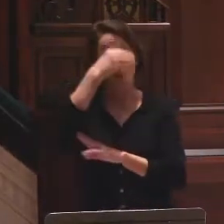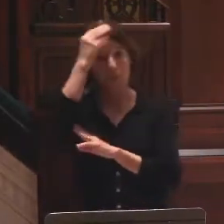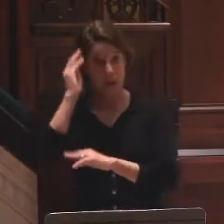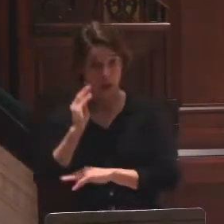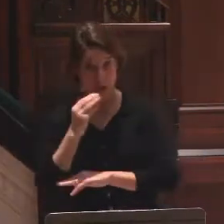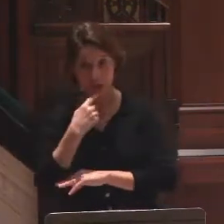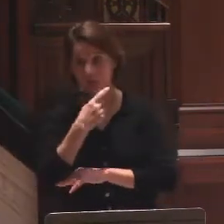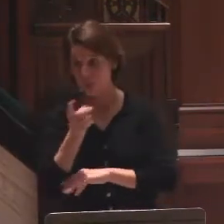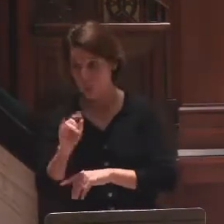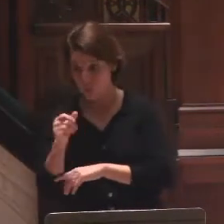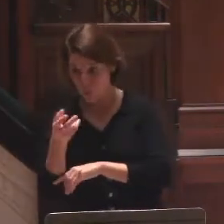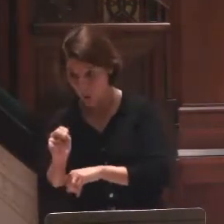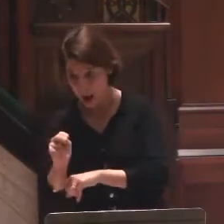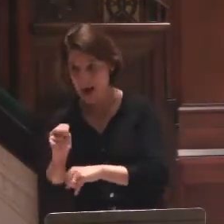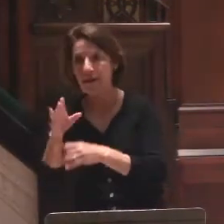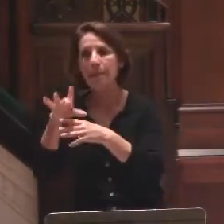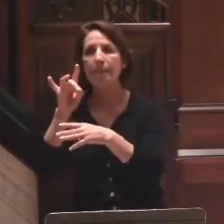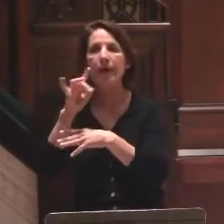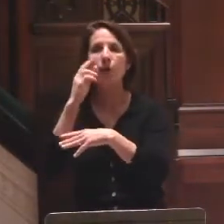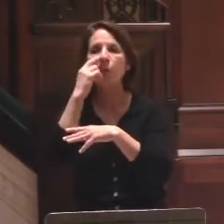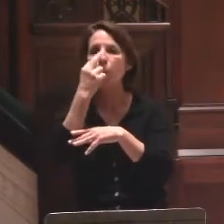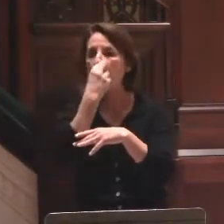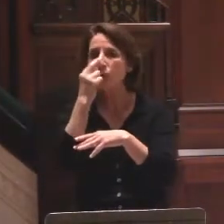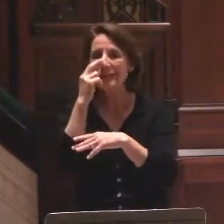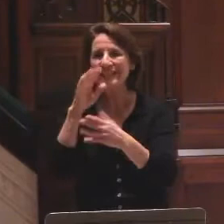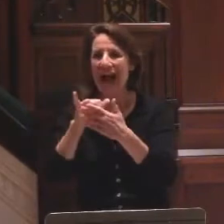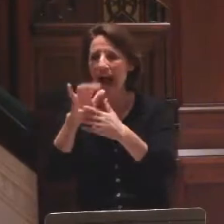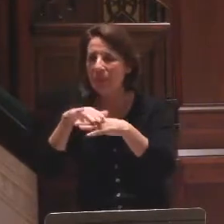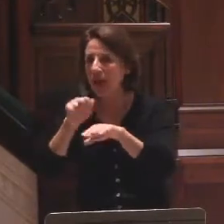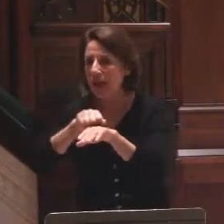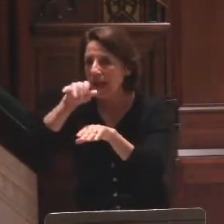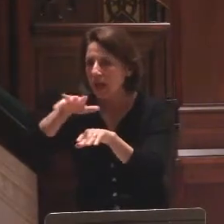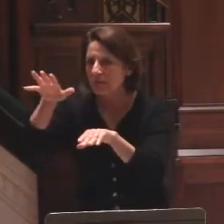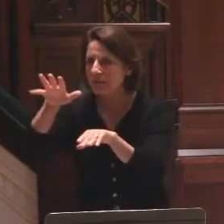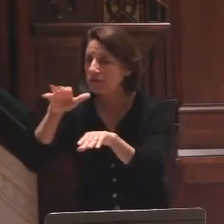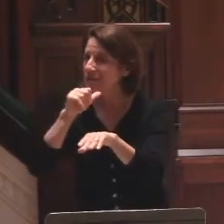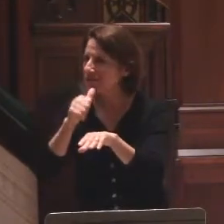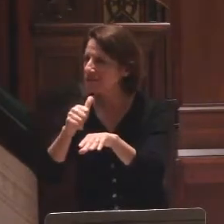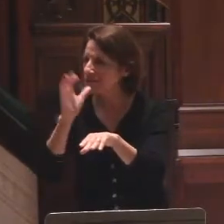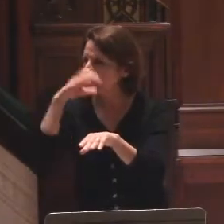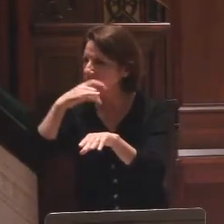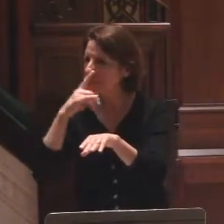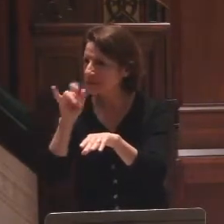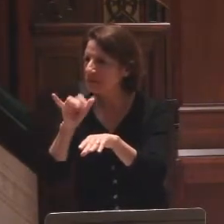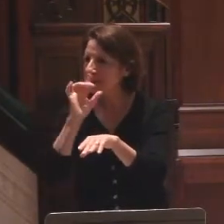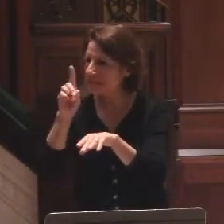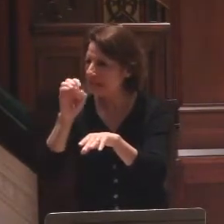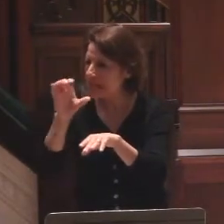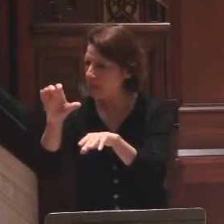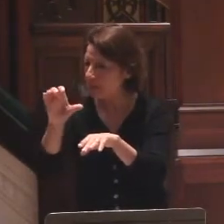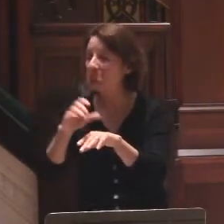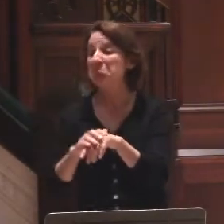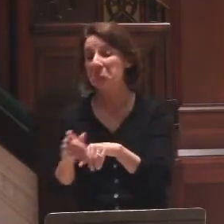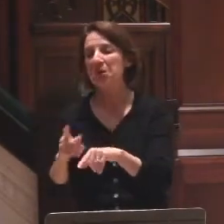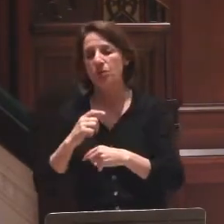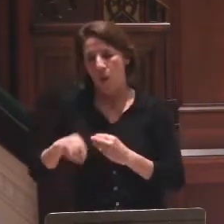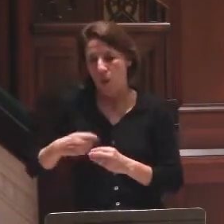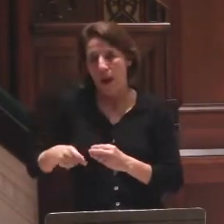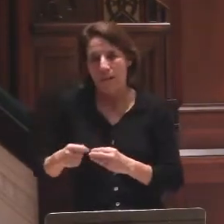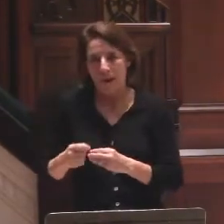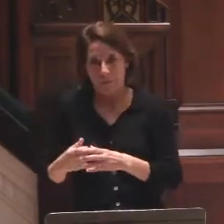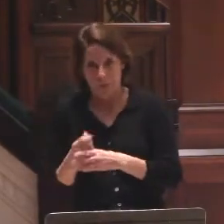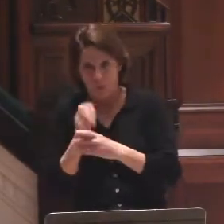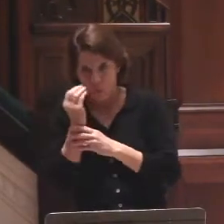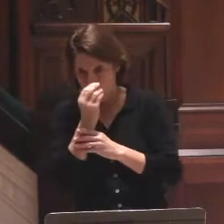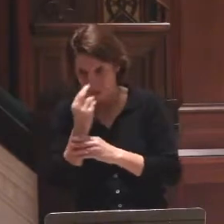some roses on the Tepeyac Hill, which was kind of unusual because it was December. And he wrapped the roses in his cloak, came to the